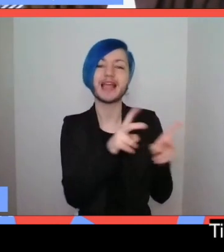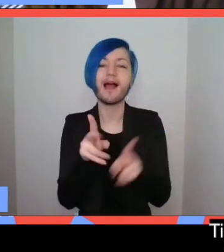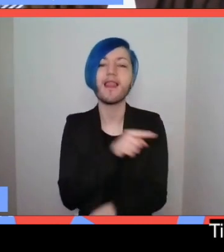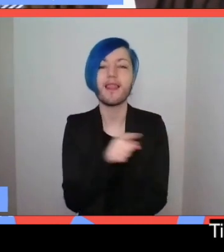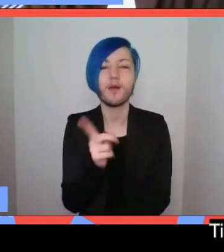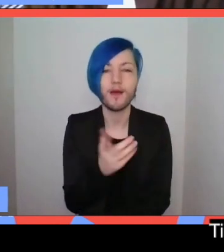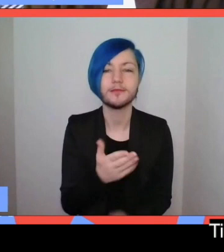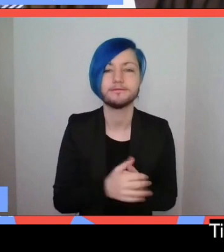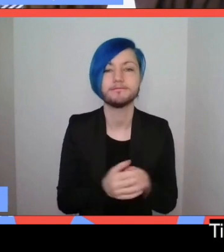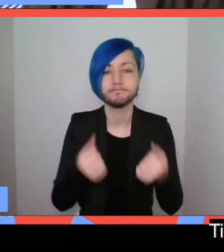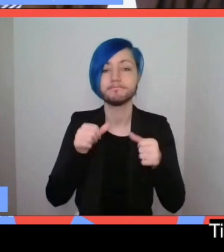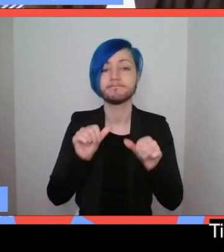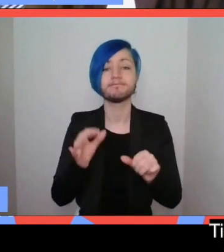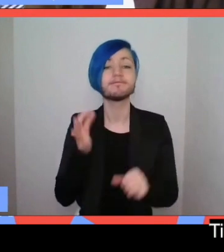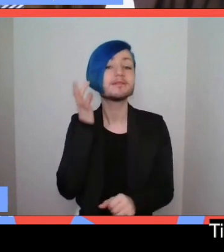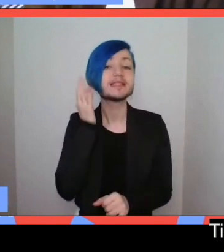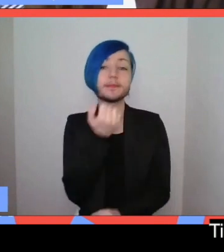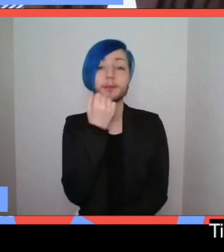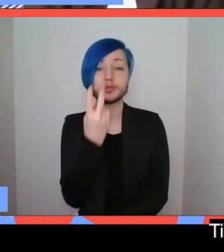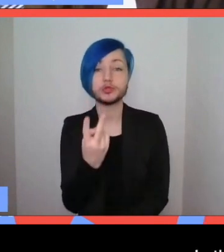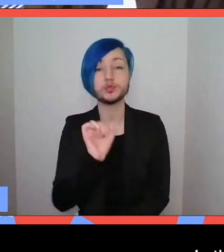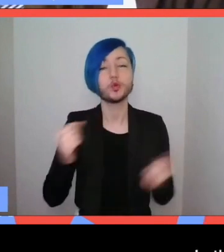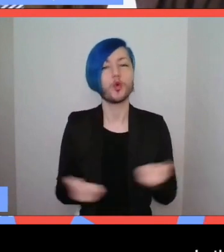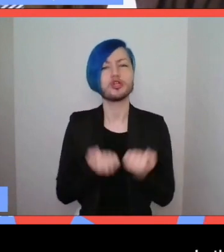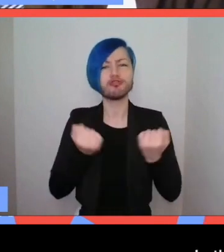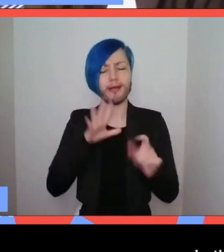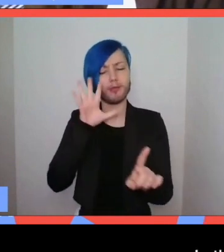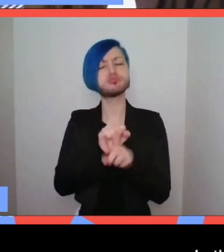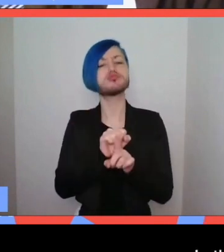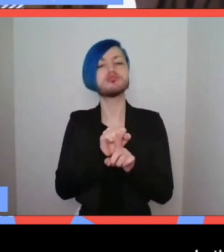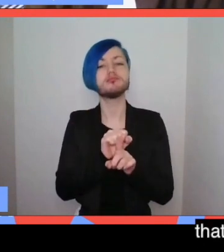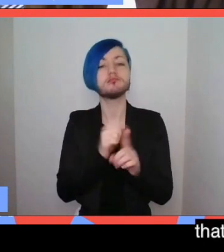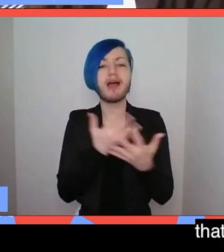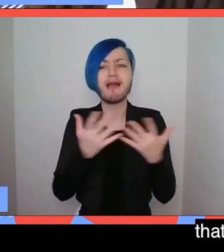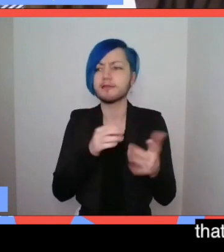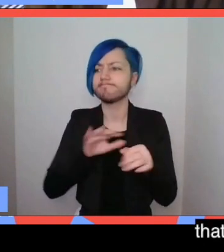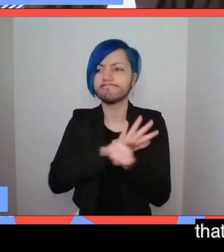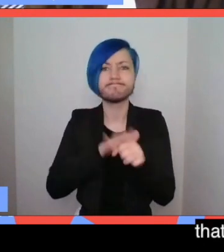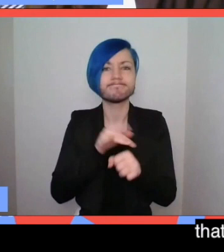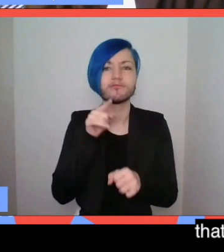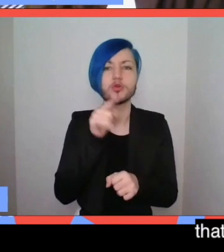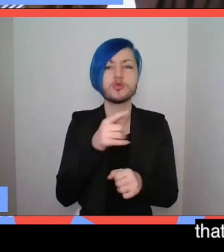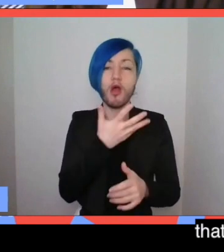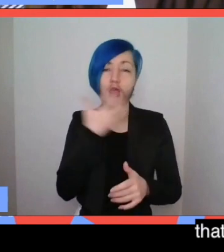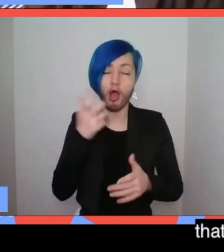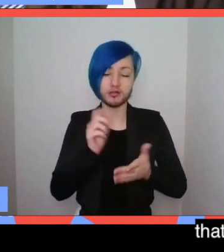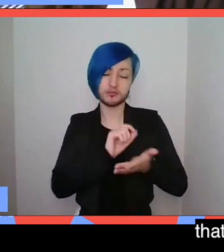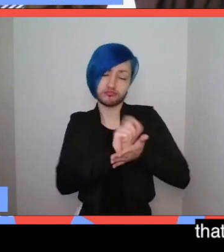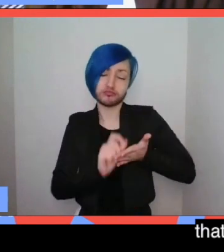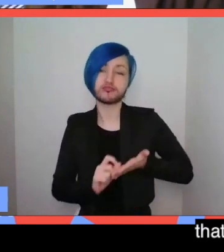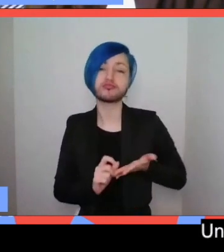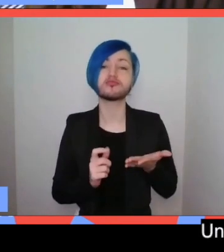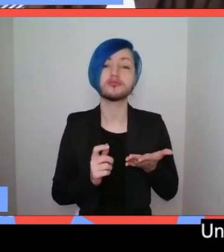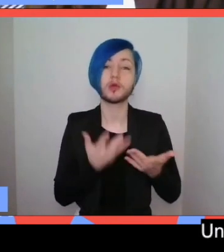Tip number 2 would be to find your strengths. Is there anything in particular that you can write about with more propriety than